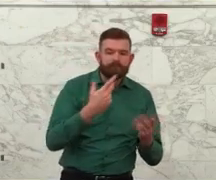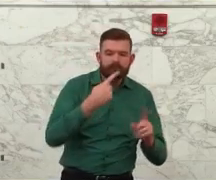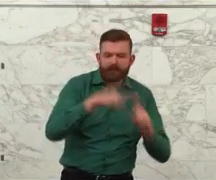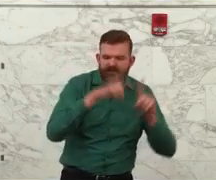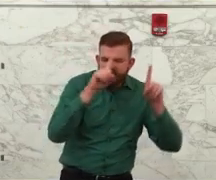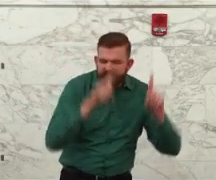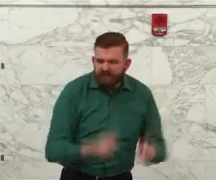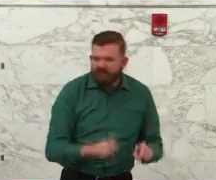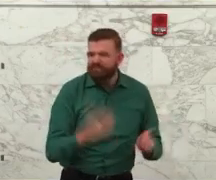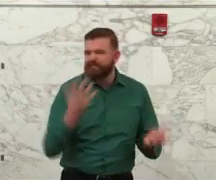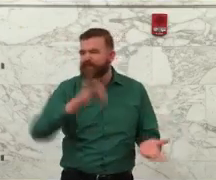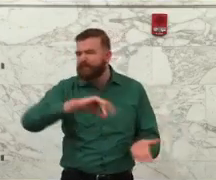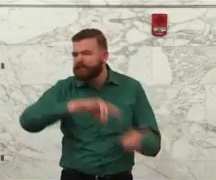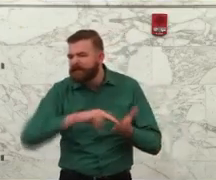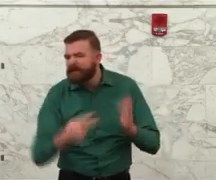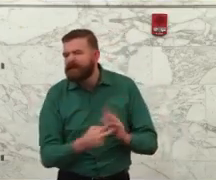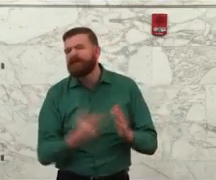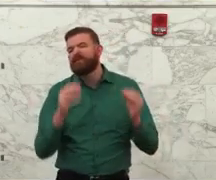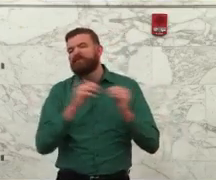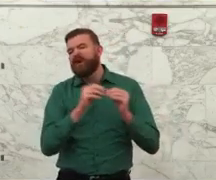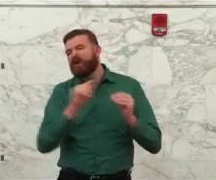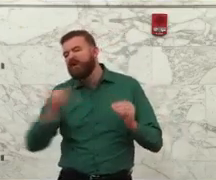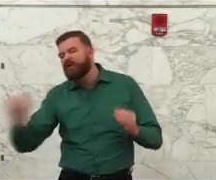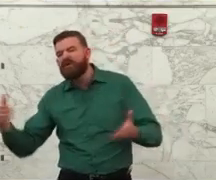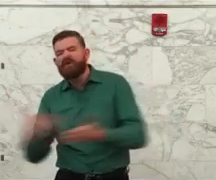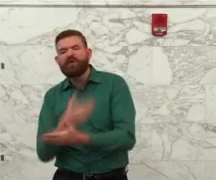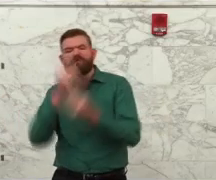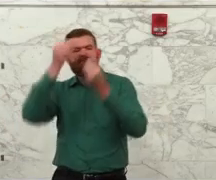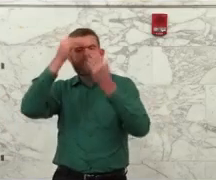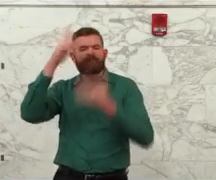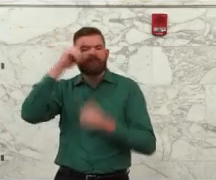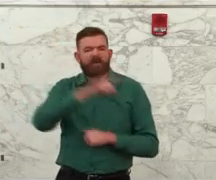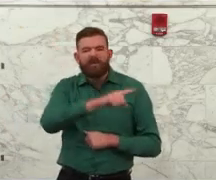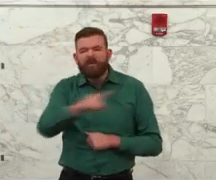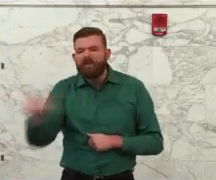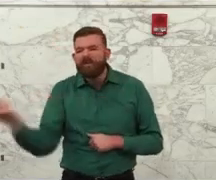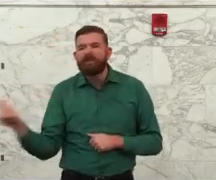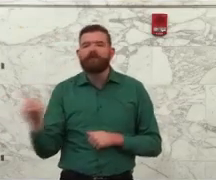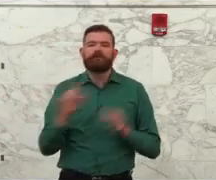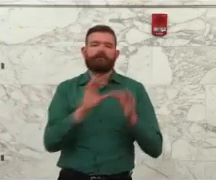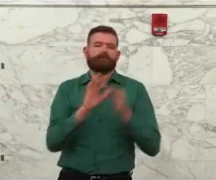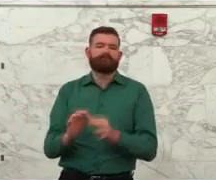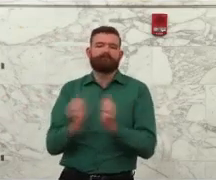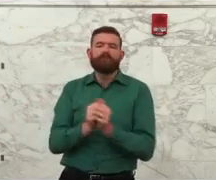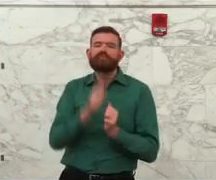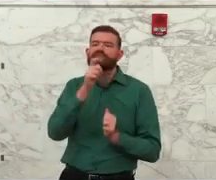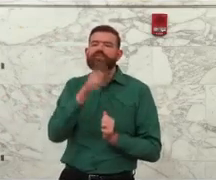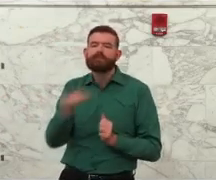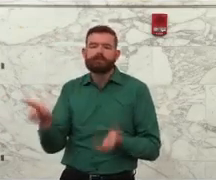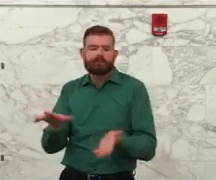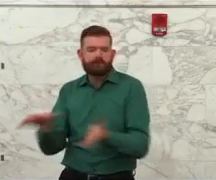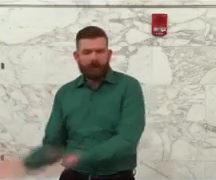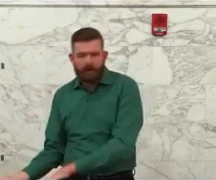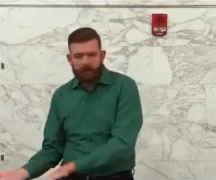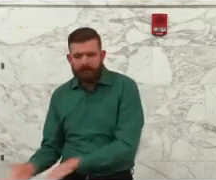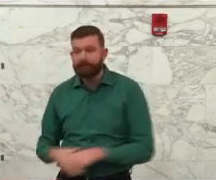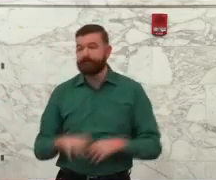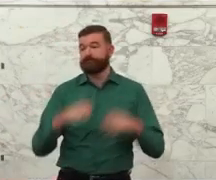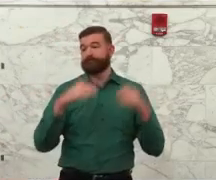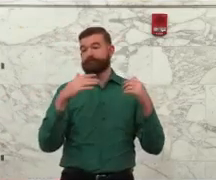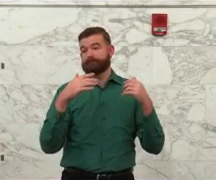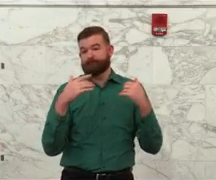information on the tragic deaths. Again, I want to reiterate something that we've said from